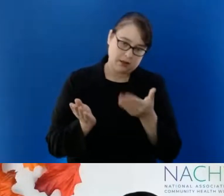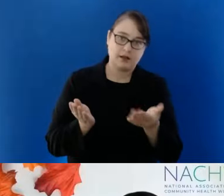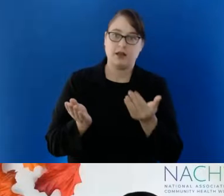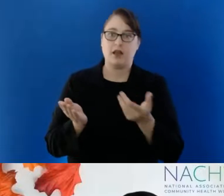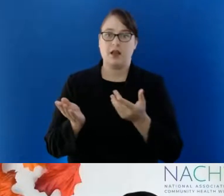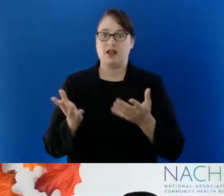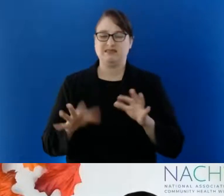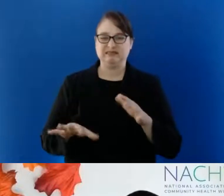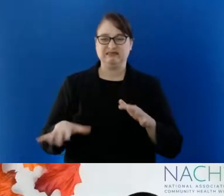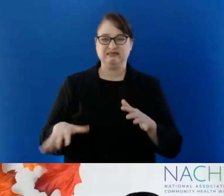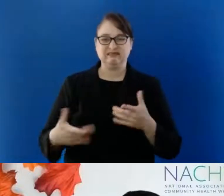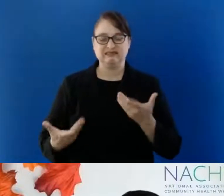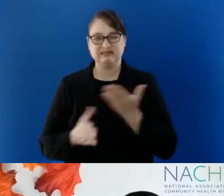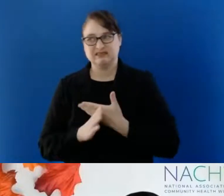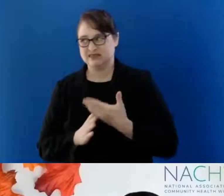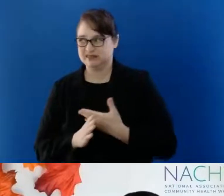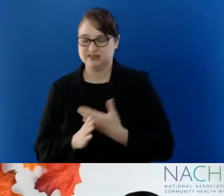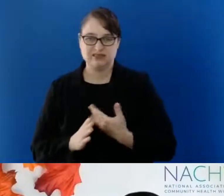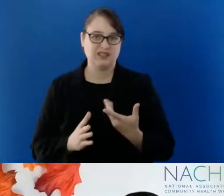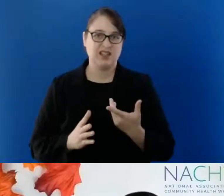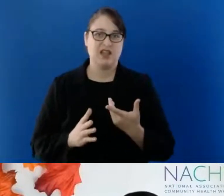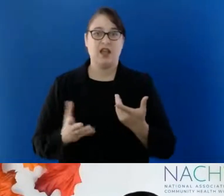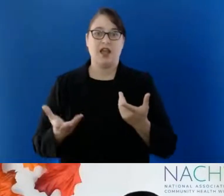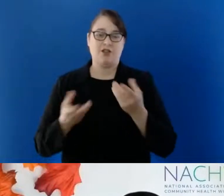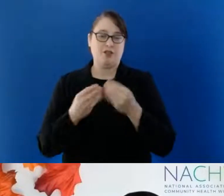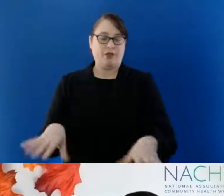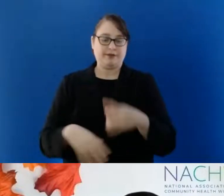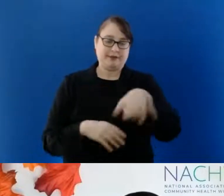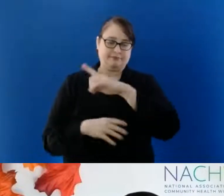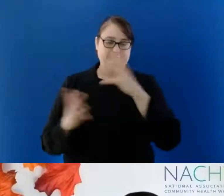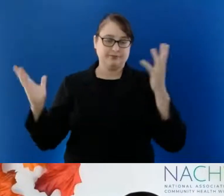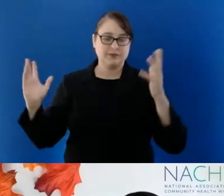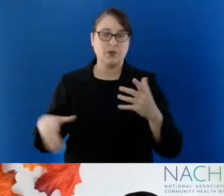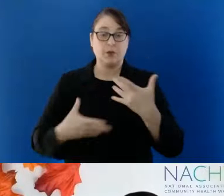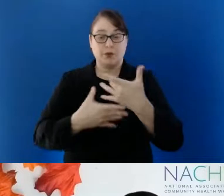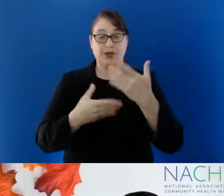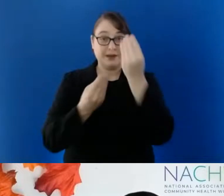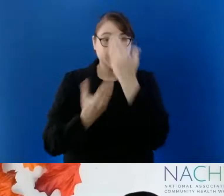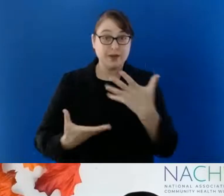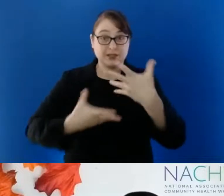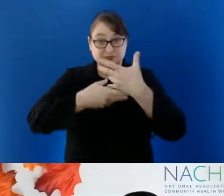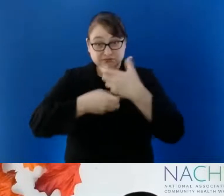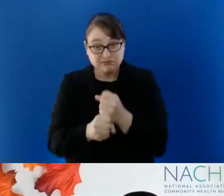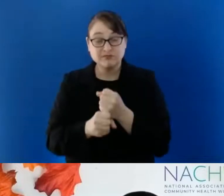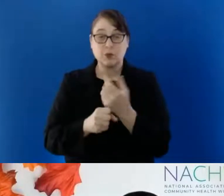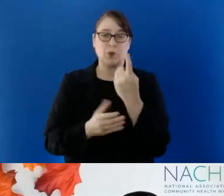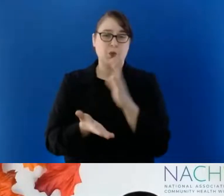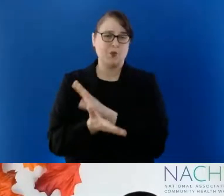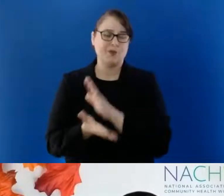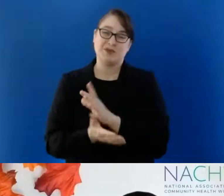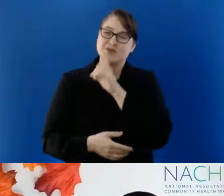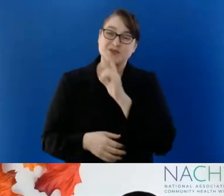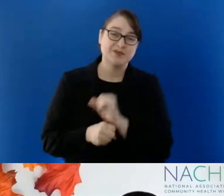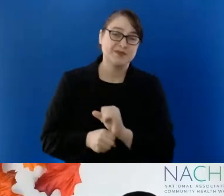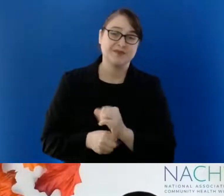become antsy, they become annoyed, and then you've lost it. So if you can condense the information and really sometimes all you